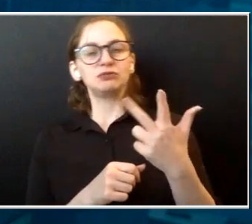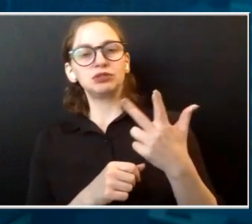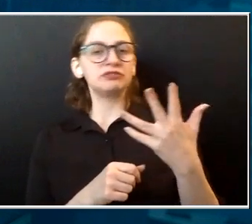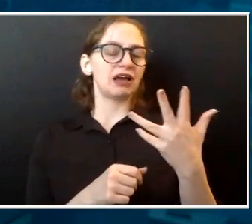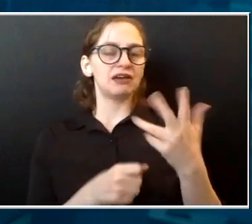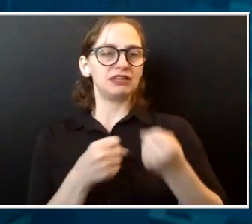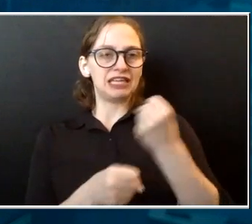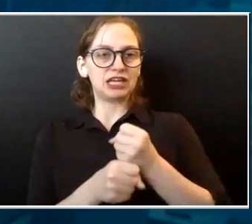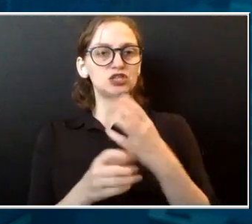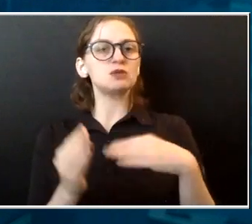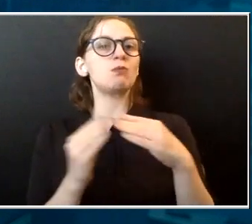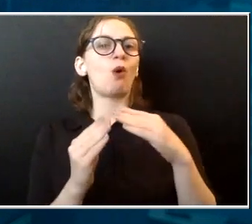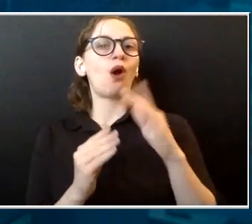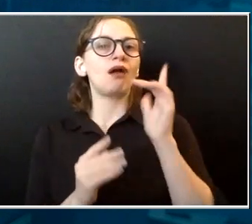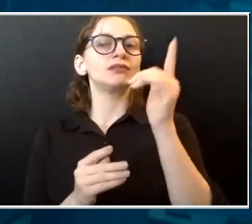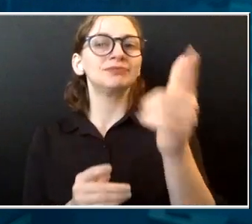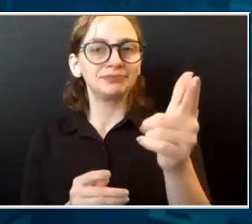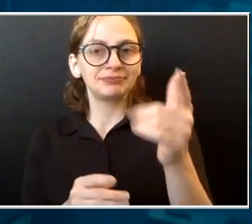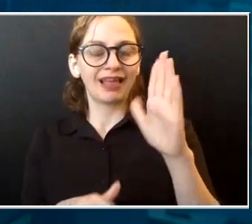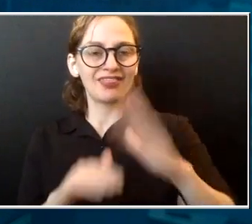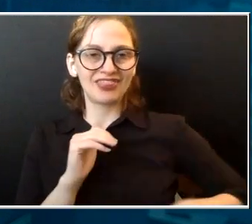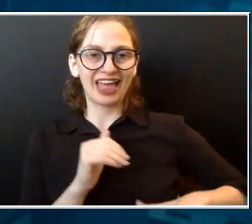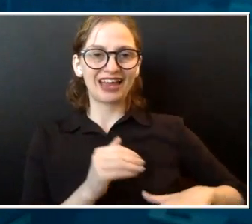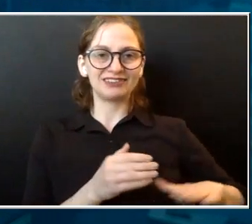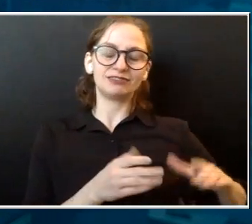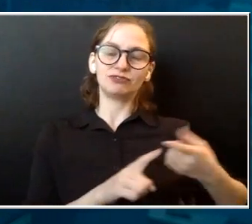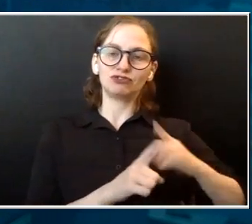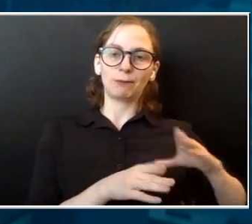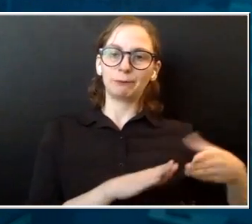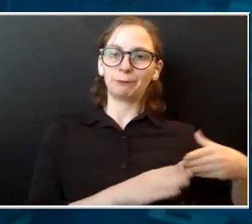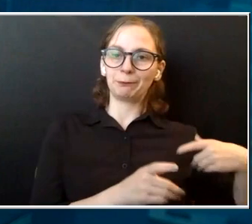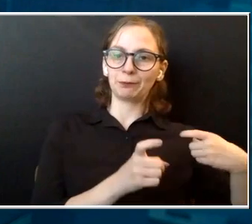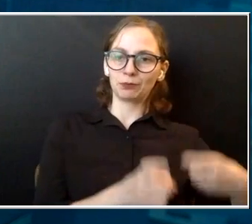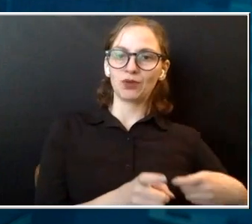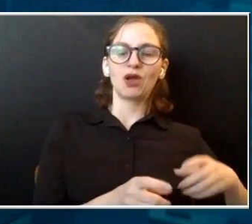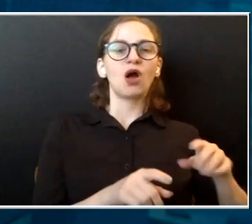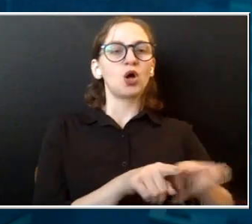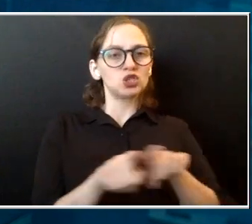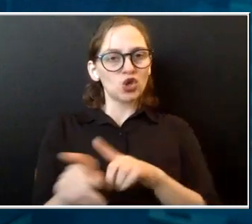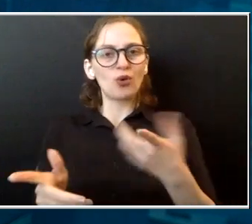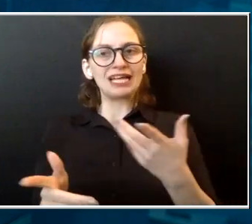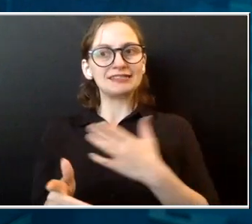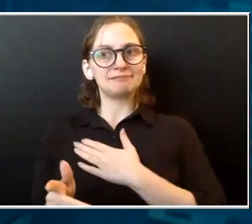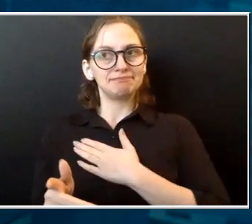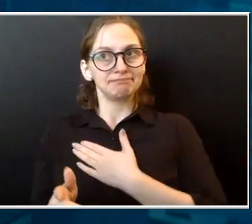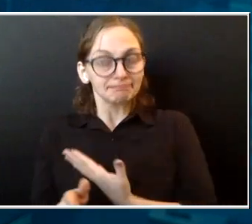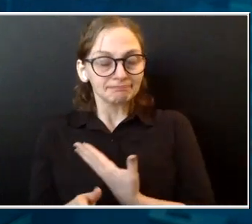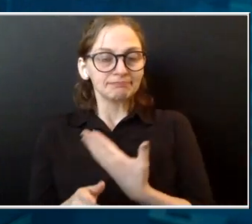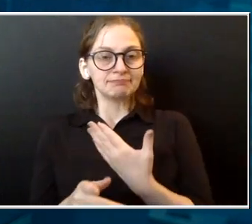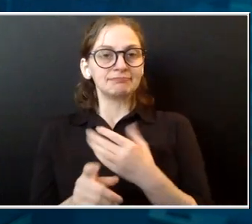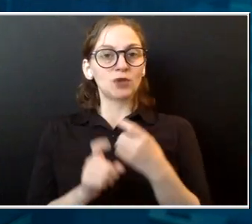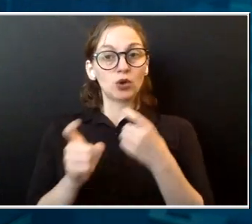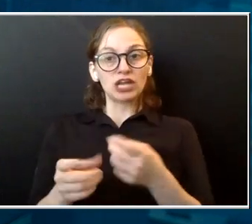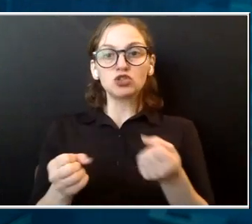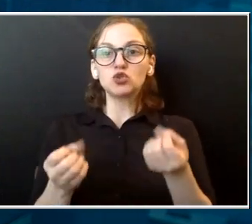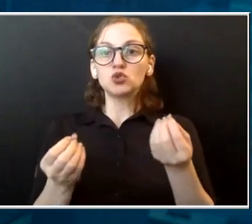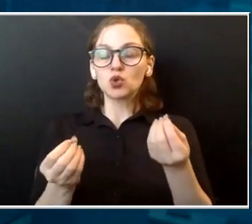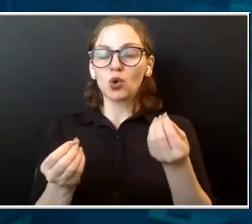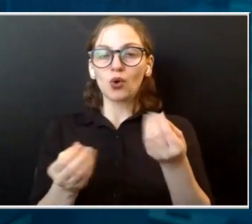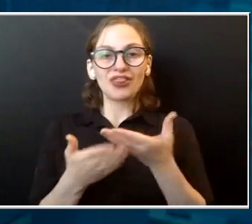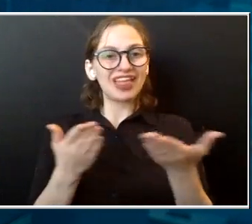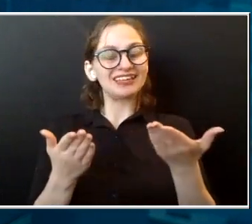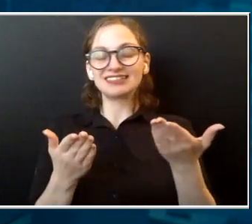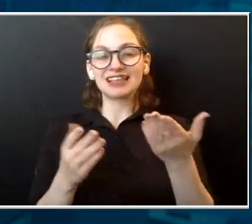morning and saying, "Come on in, we're going to give you this kidney." And so things usually kick in right away. It's pretty amazing. You saw on that tape that I was kind of looking over